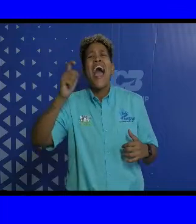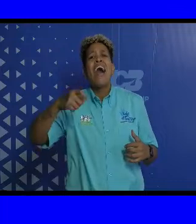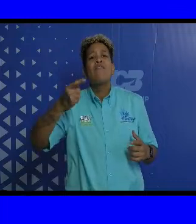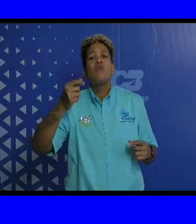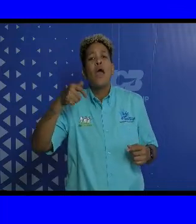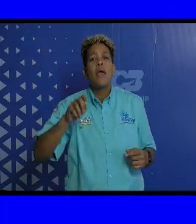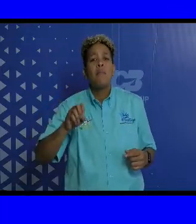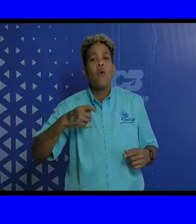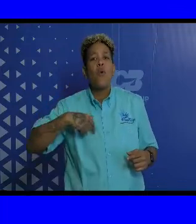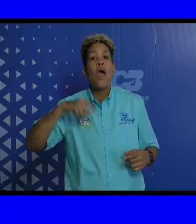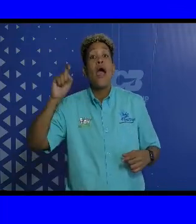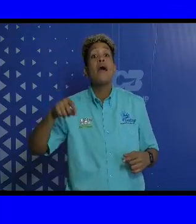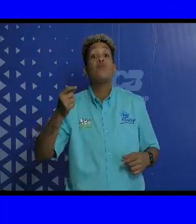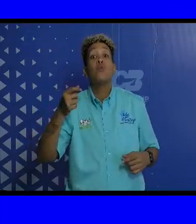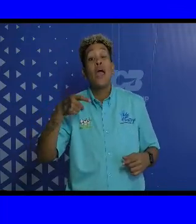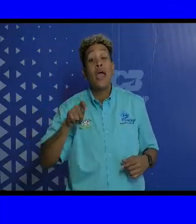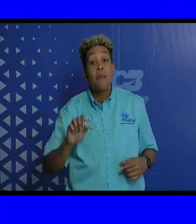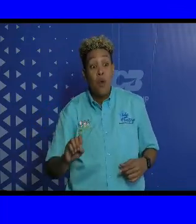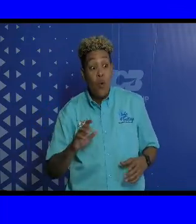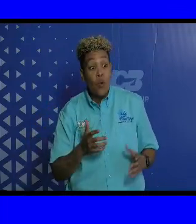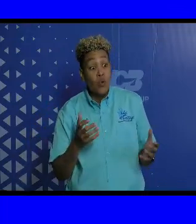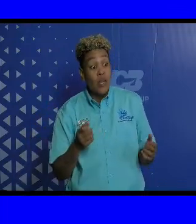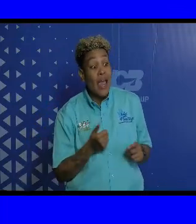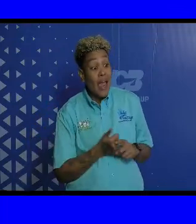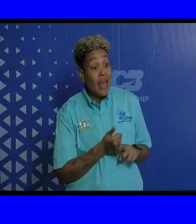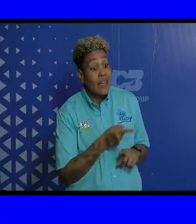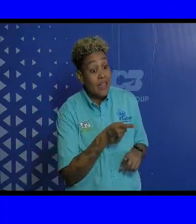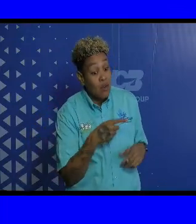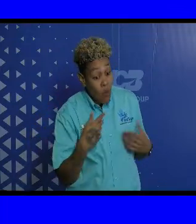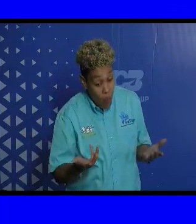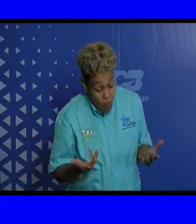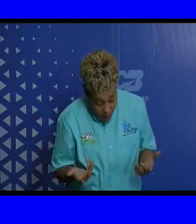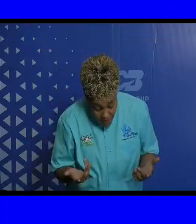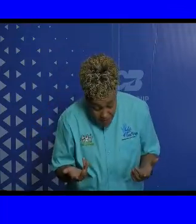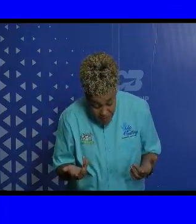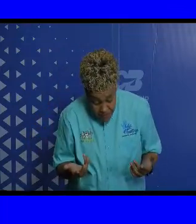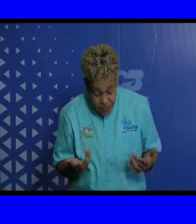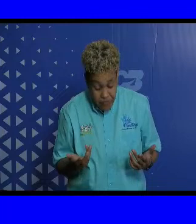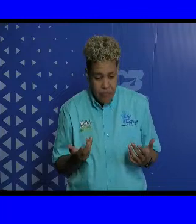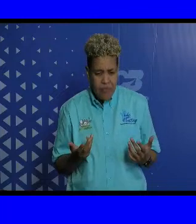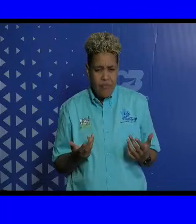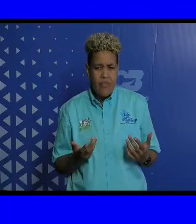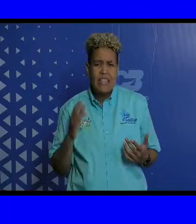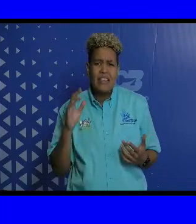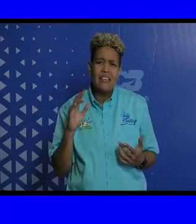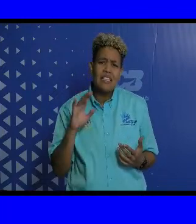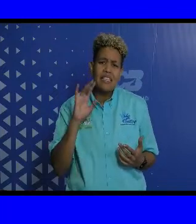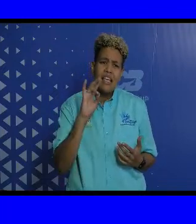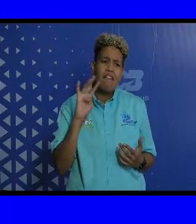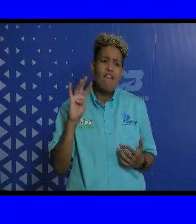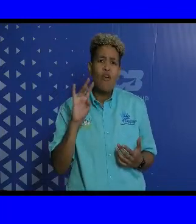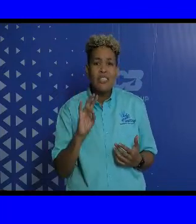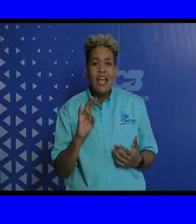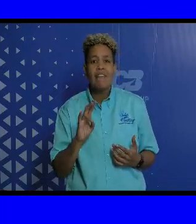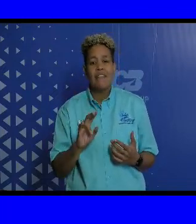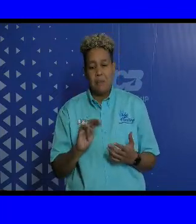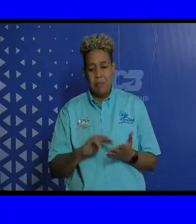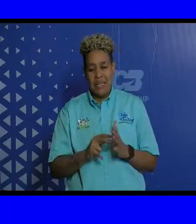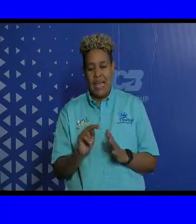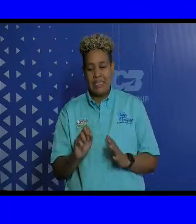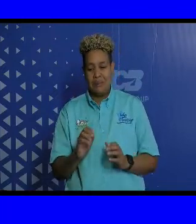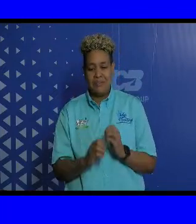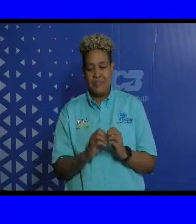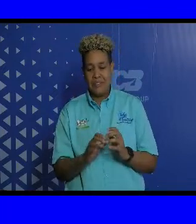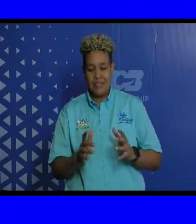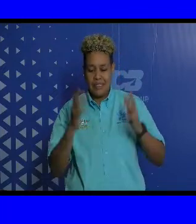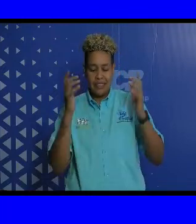the APO. We have to do the APO to get the 747, righted,